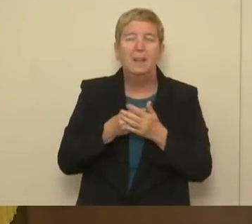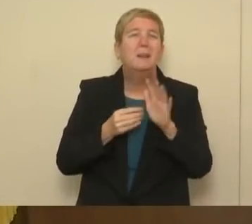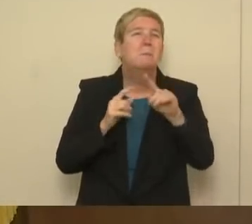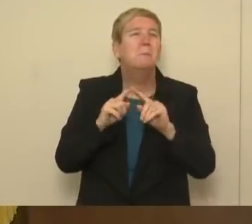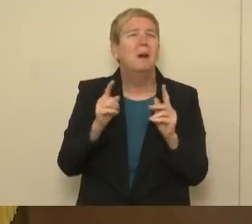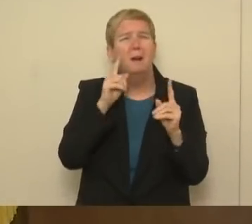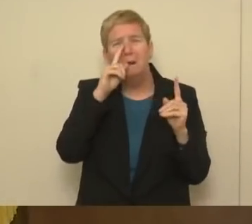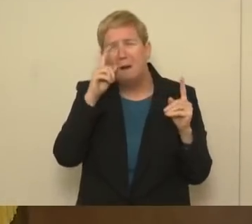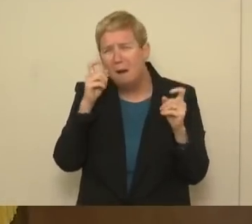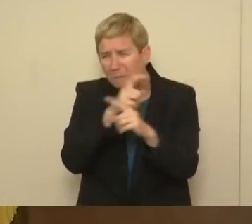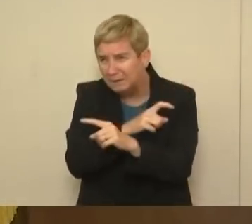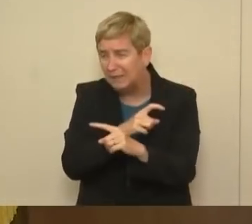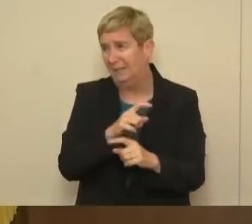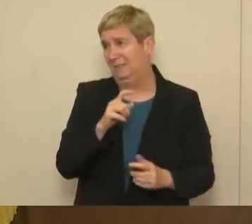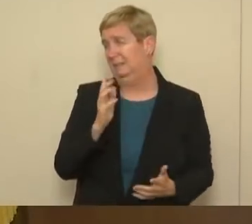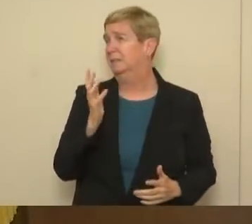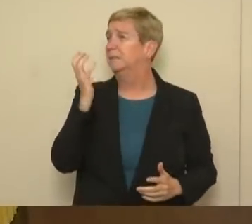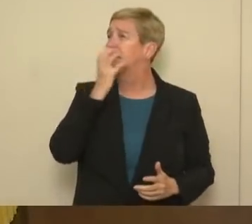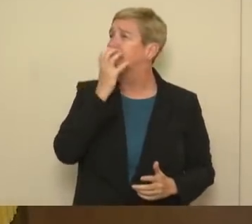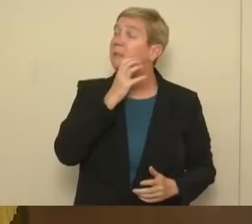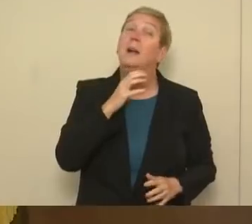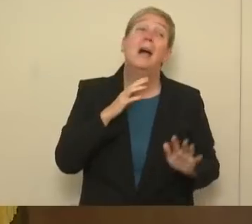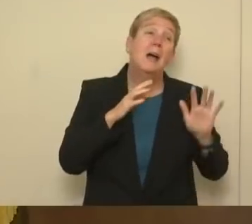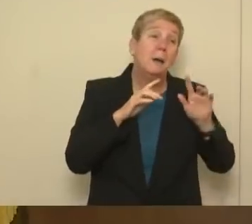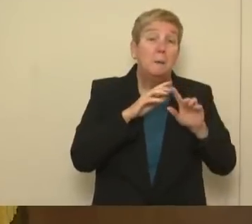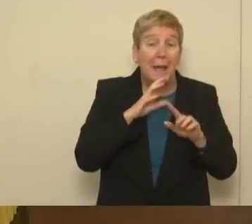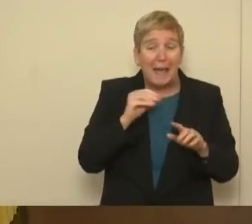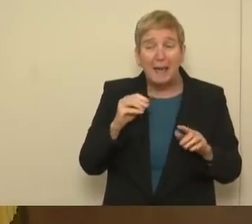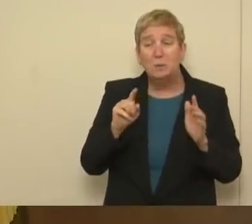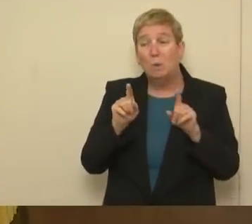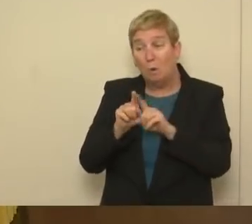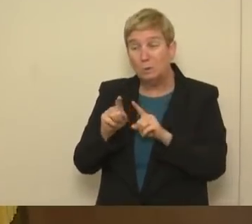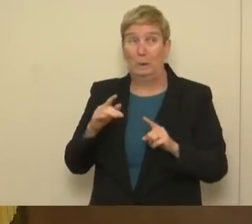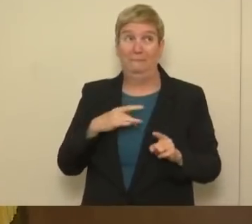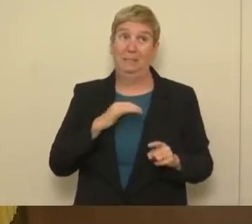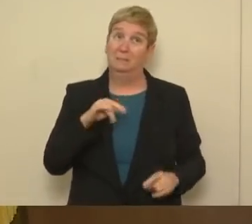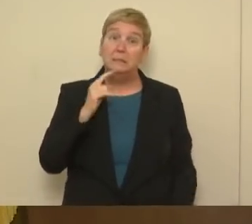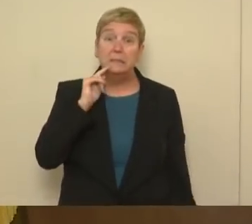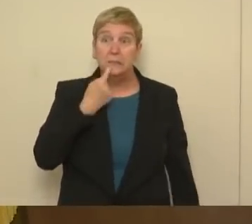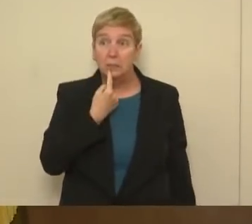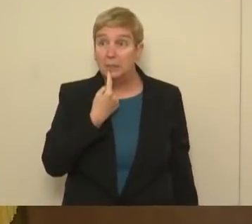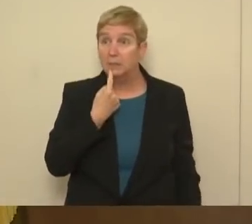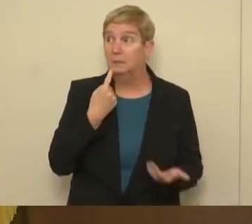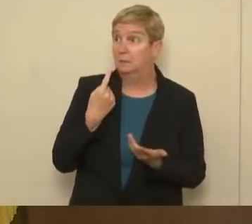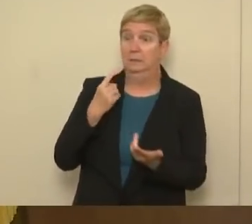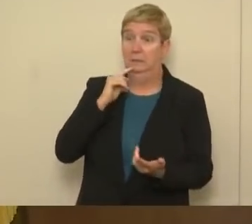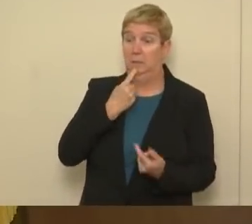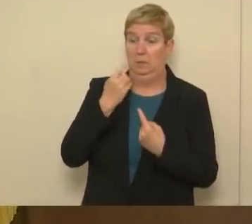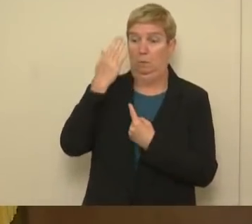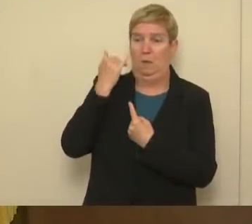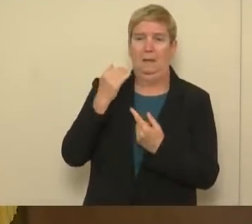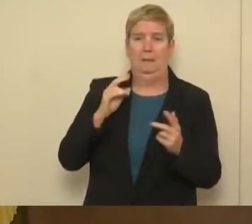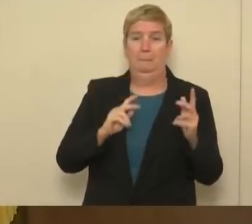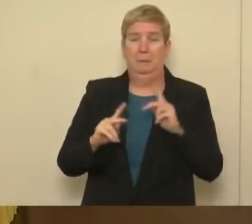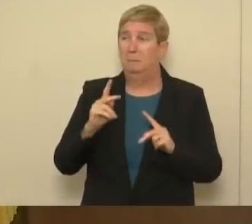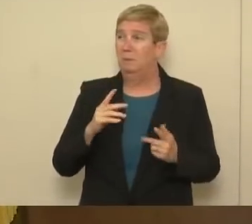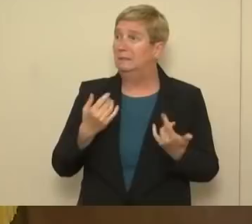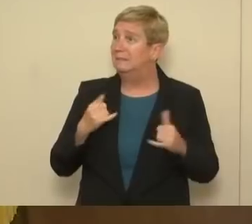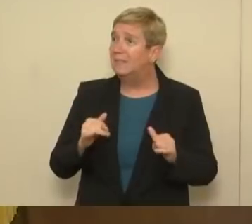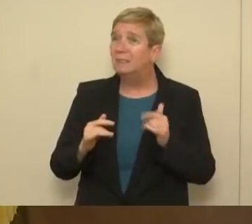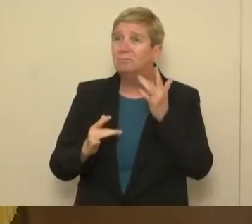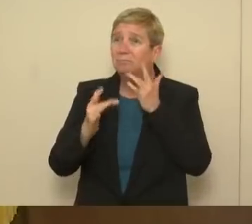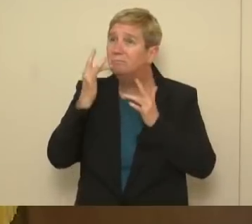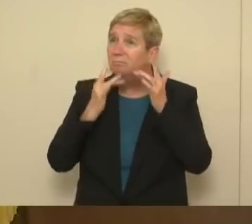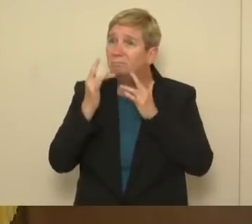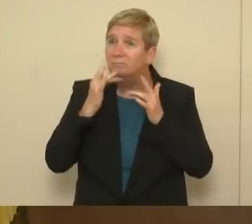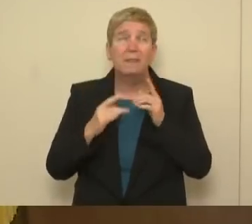is going to lead to another economic crisis related to not having enough income security for our families